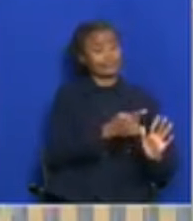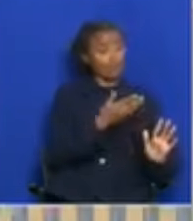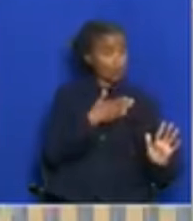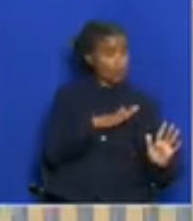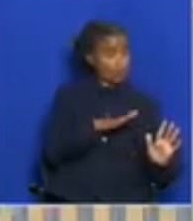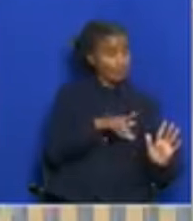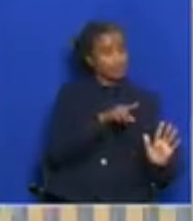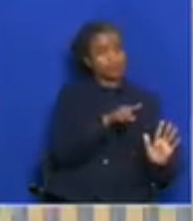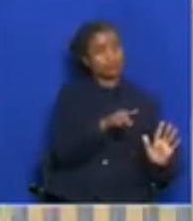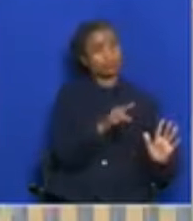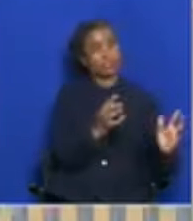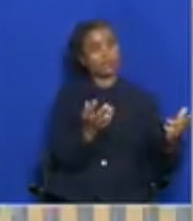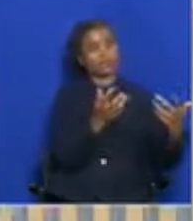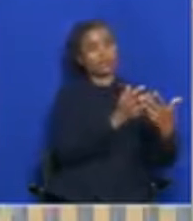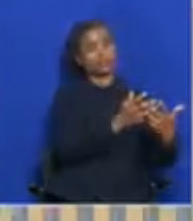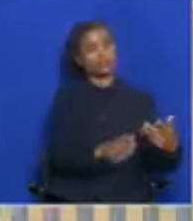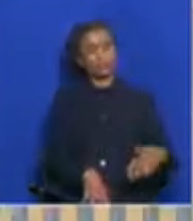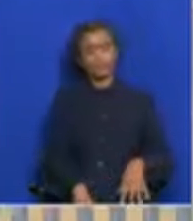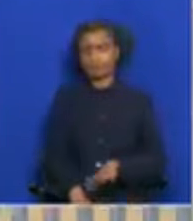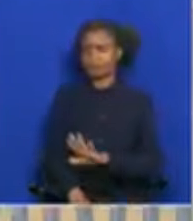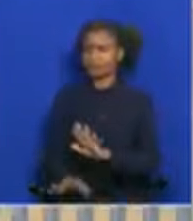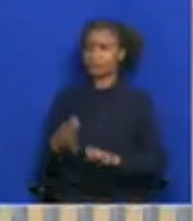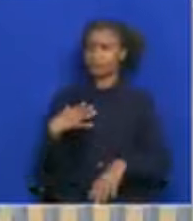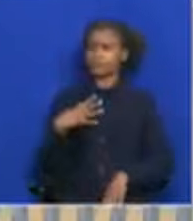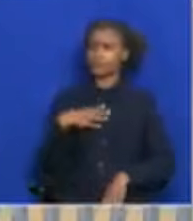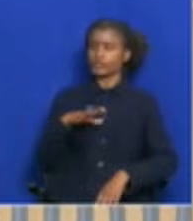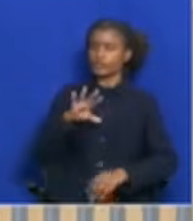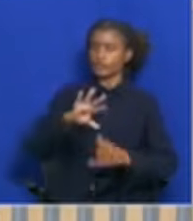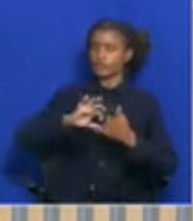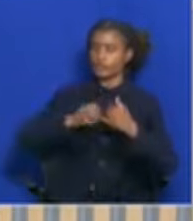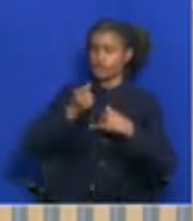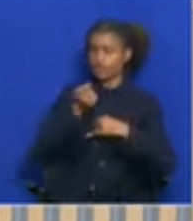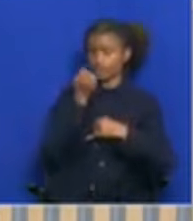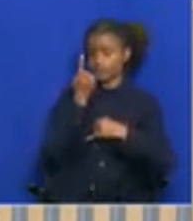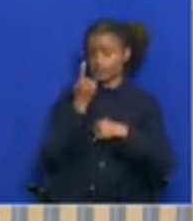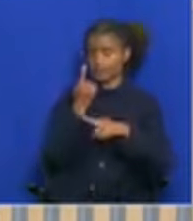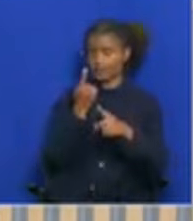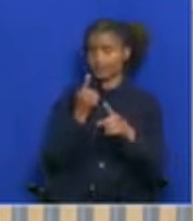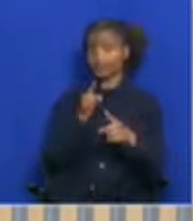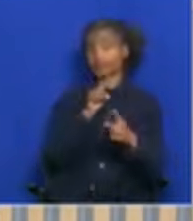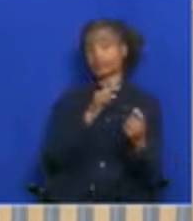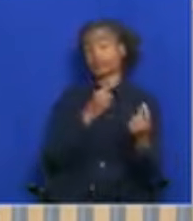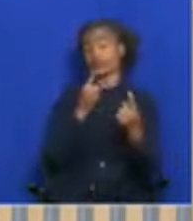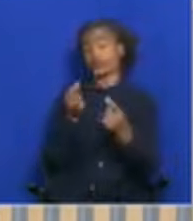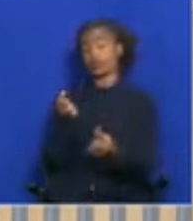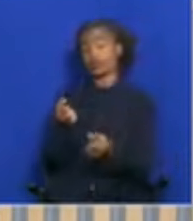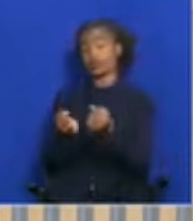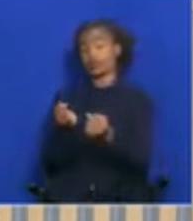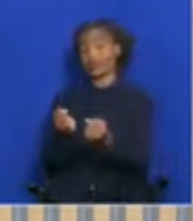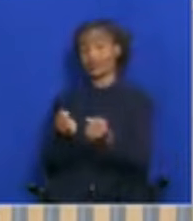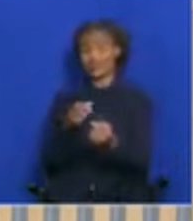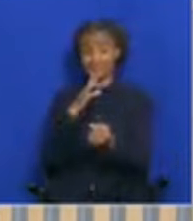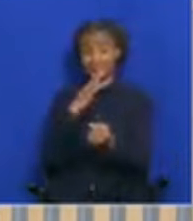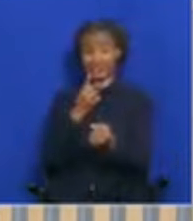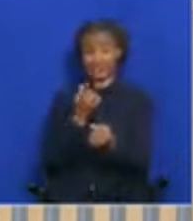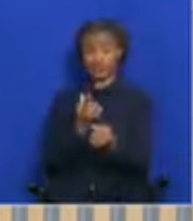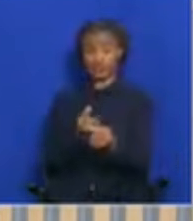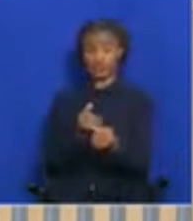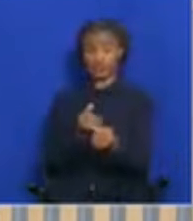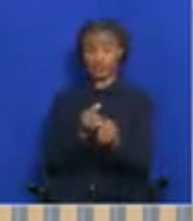the delegation to prosecute. Would that not be done once off? Because,